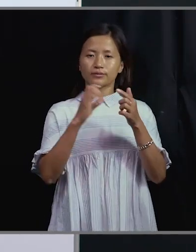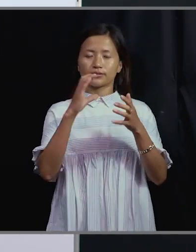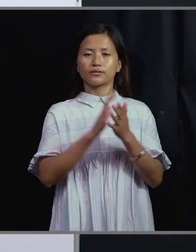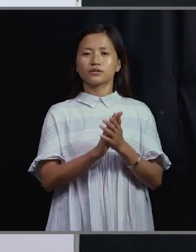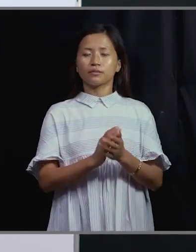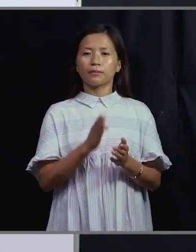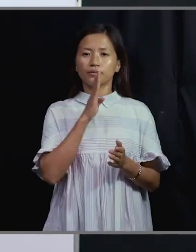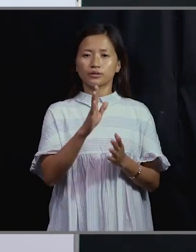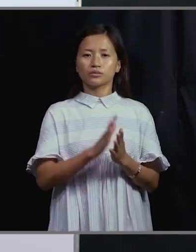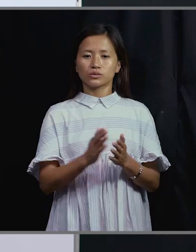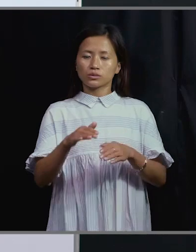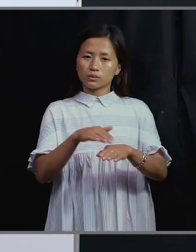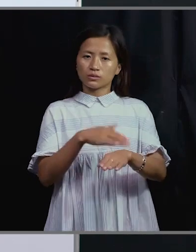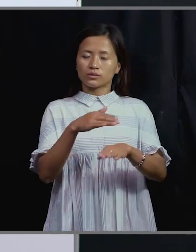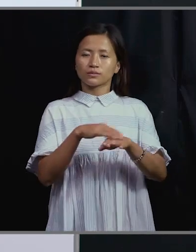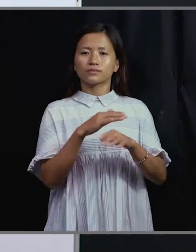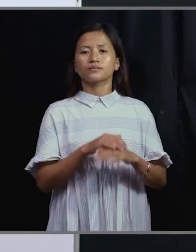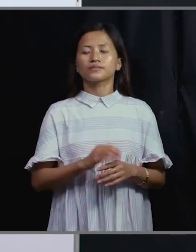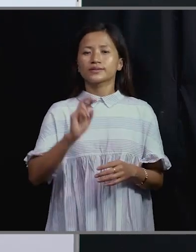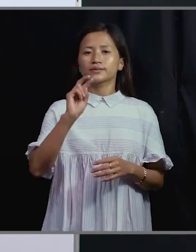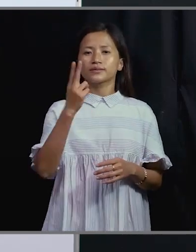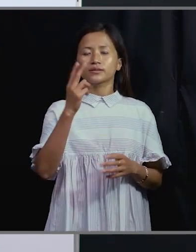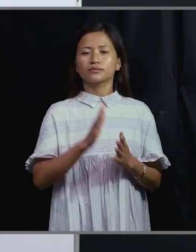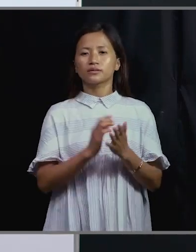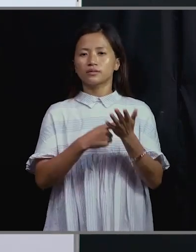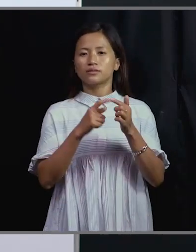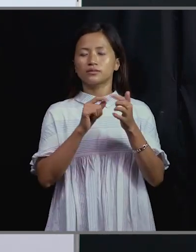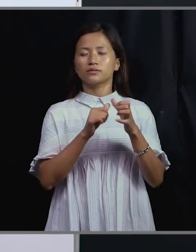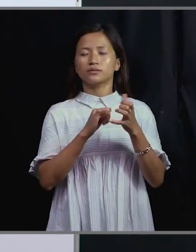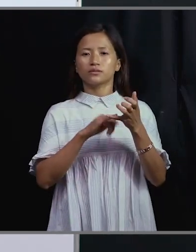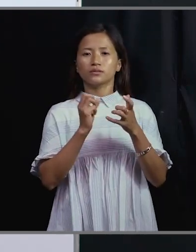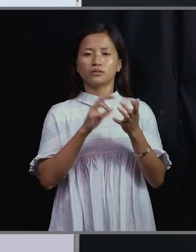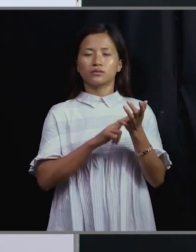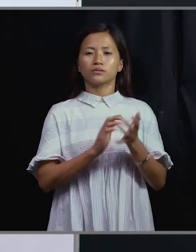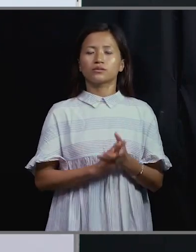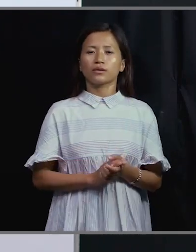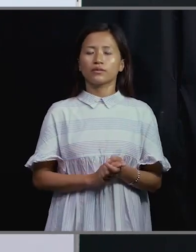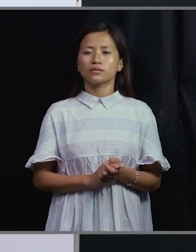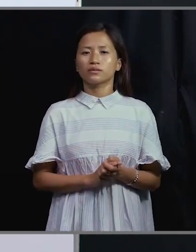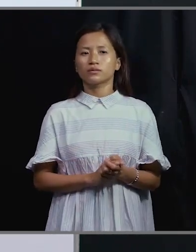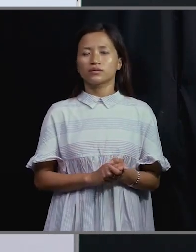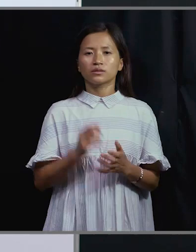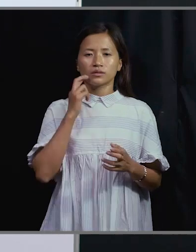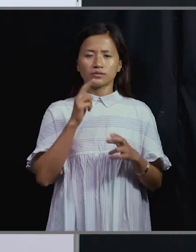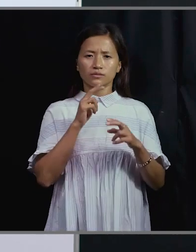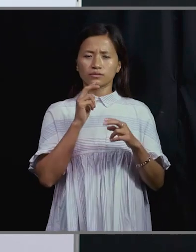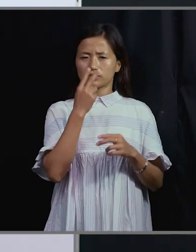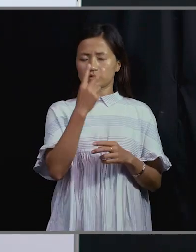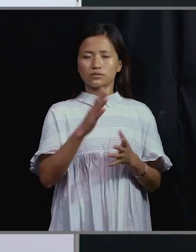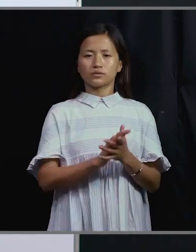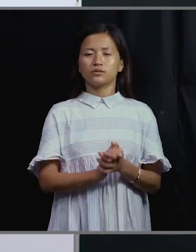slower. The second reason is due to hybridization. Now if we just